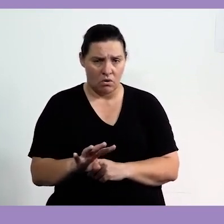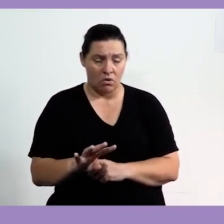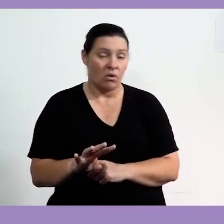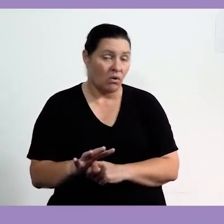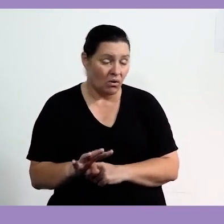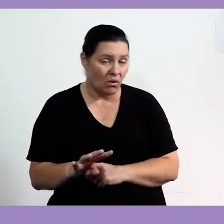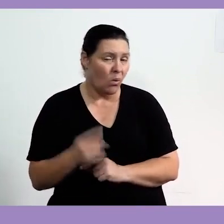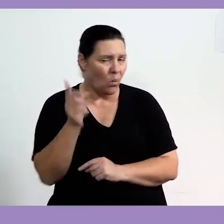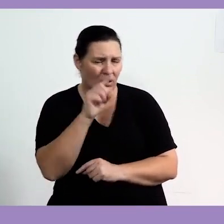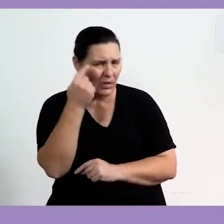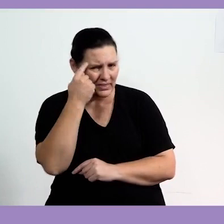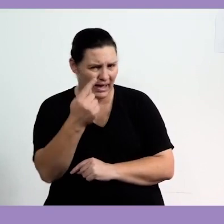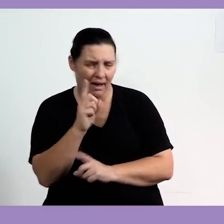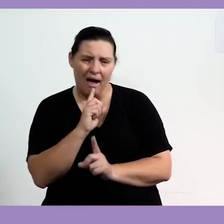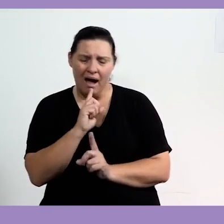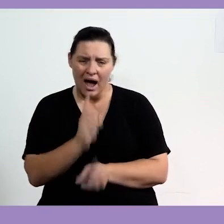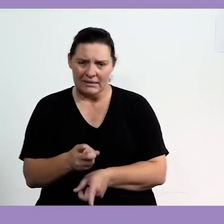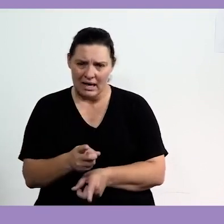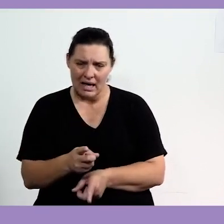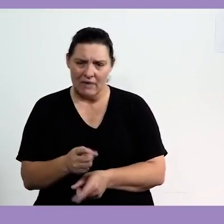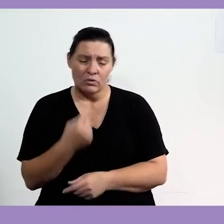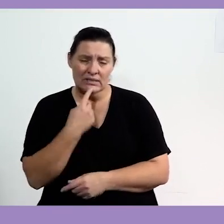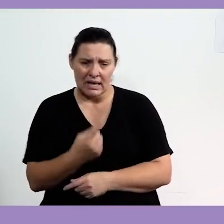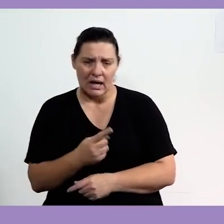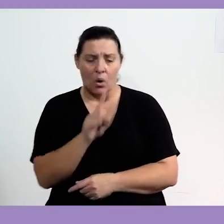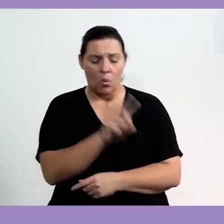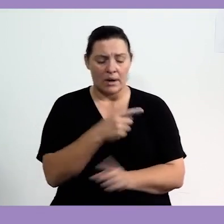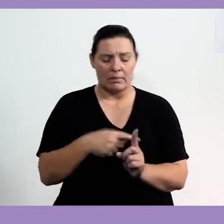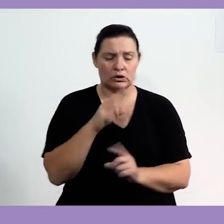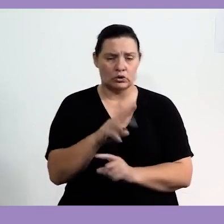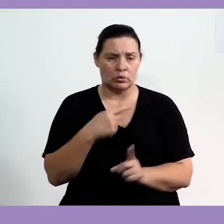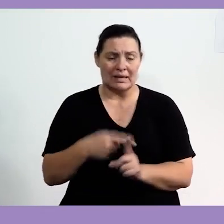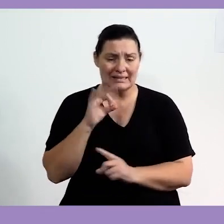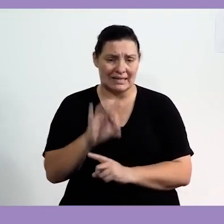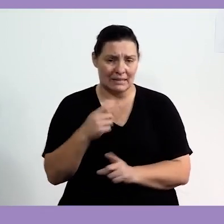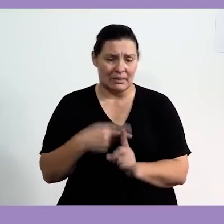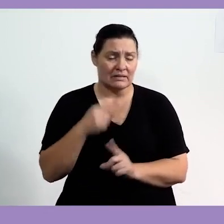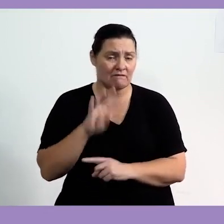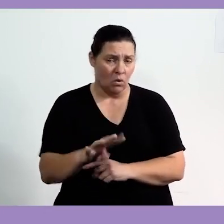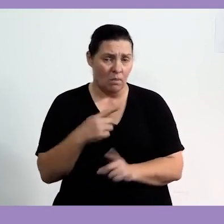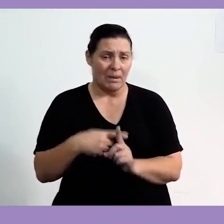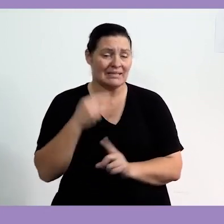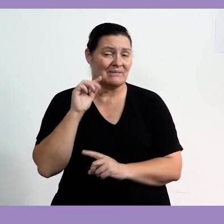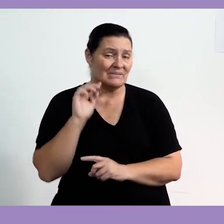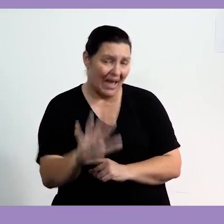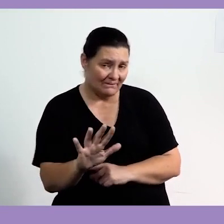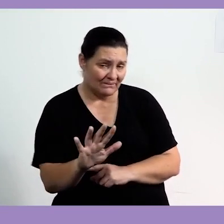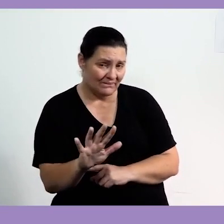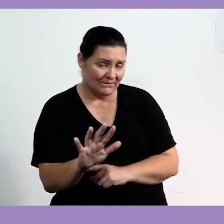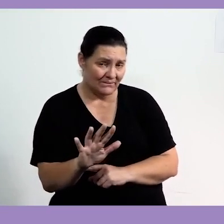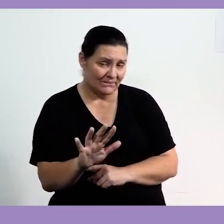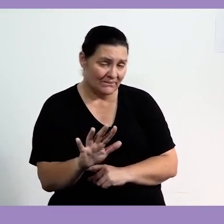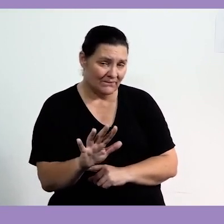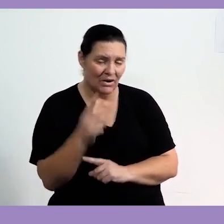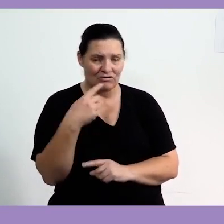4. So, what do you think the answer will be when we say 1 plus 2 plus 3 plus 4 plus